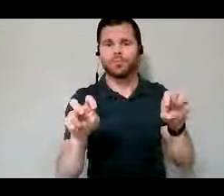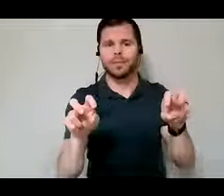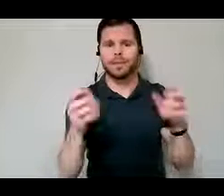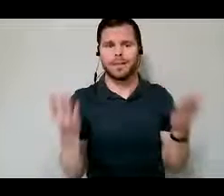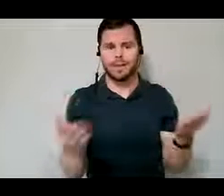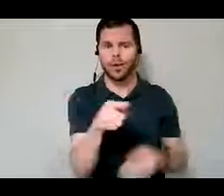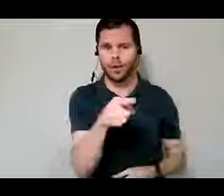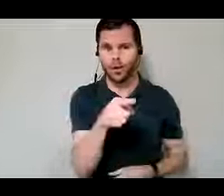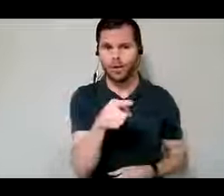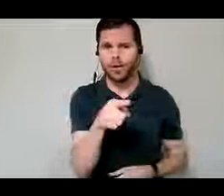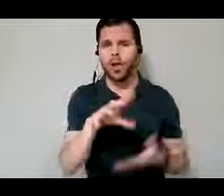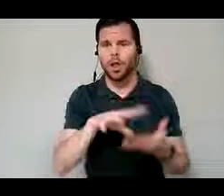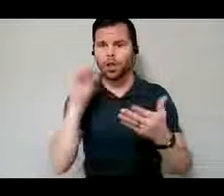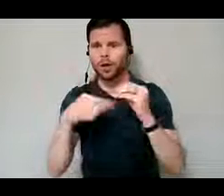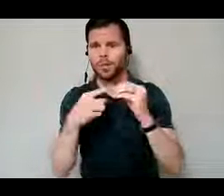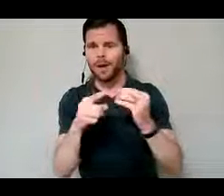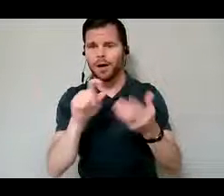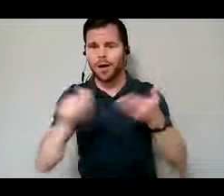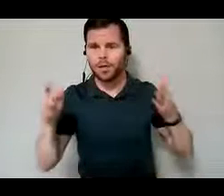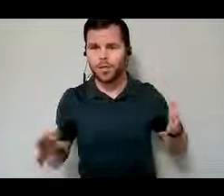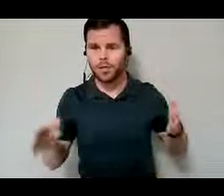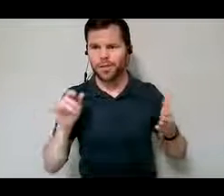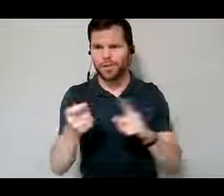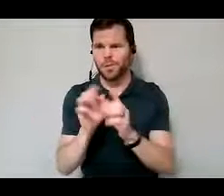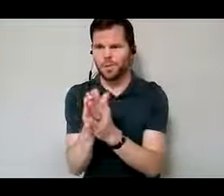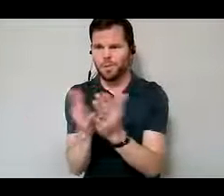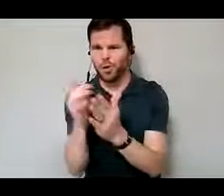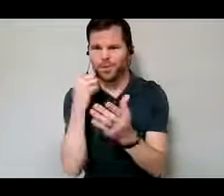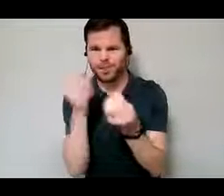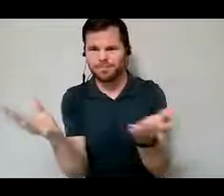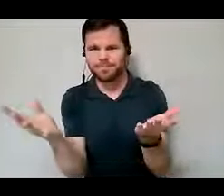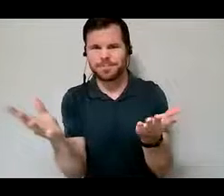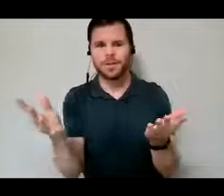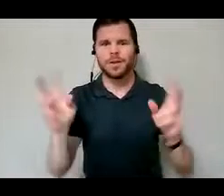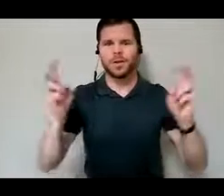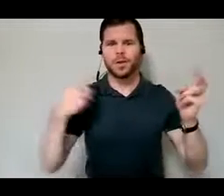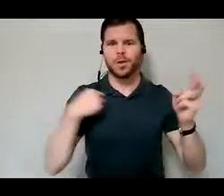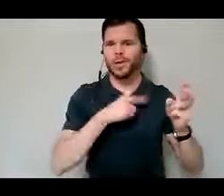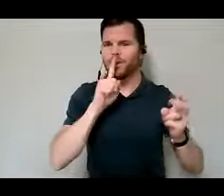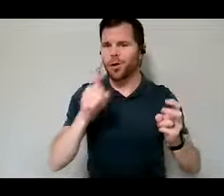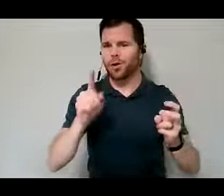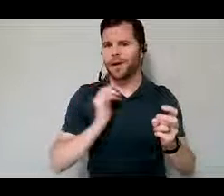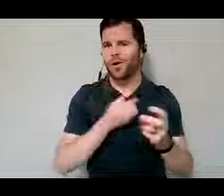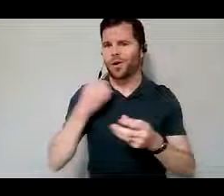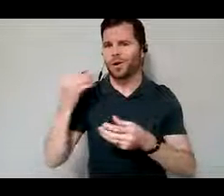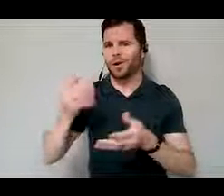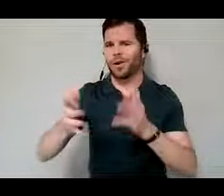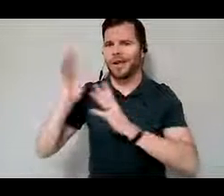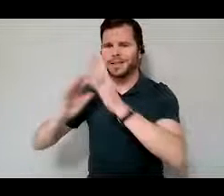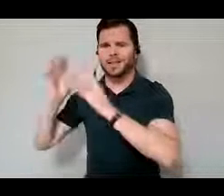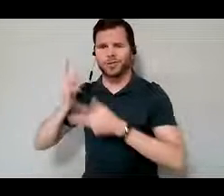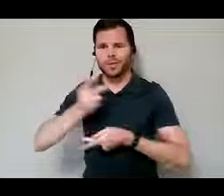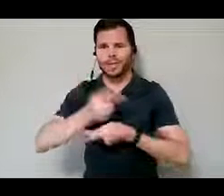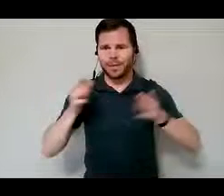this author who wrote the book that we were just giving out. We Are Our Ancestors' Keepers, really wonderful. And